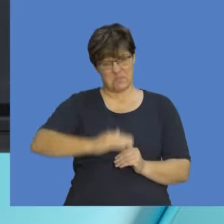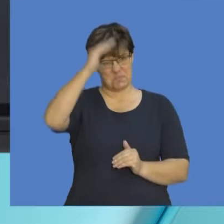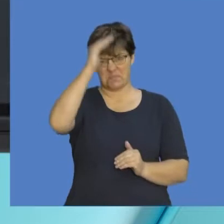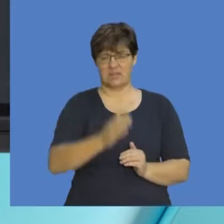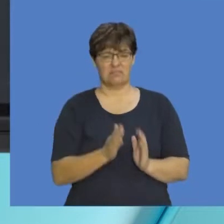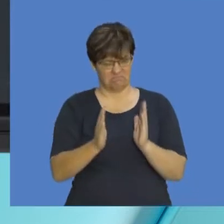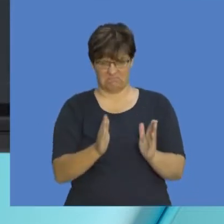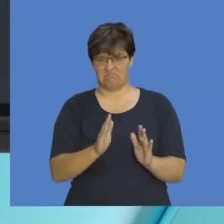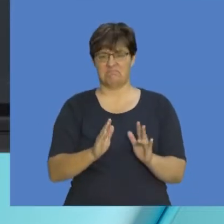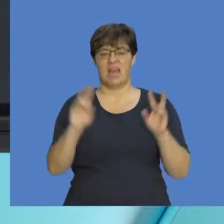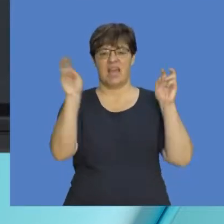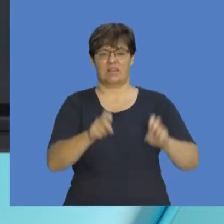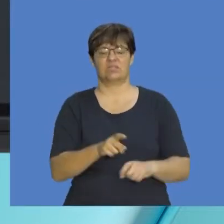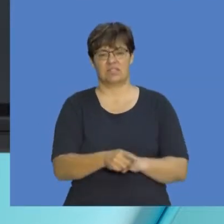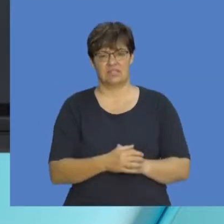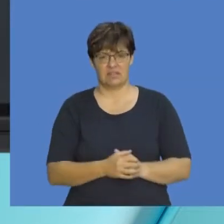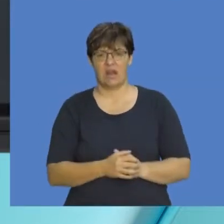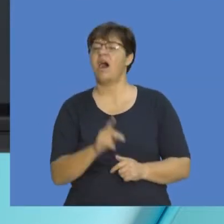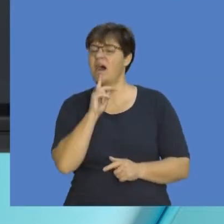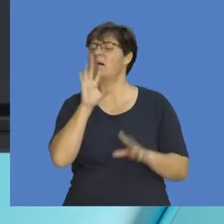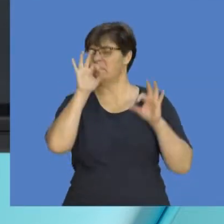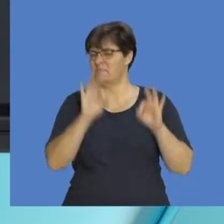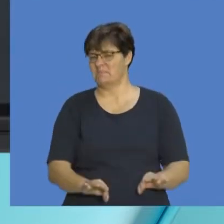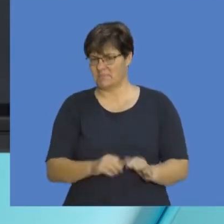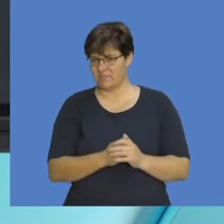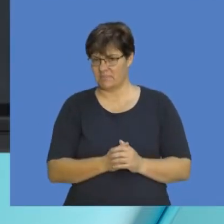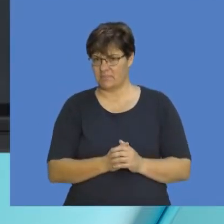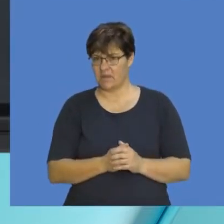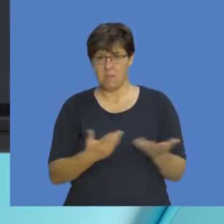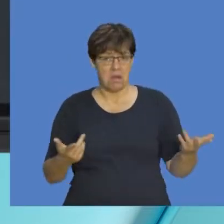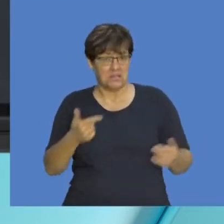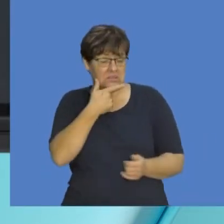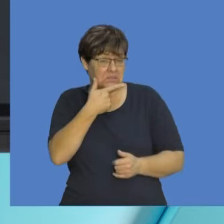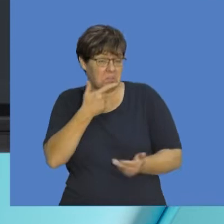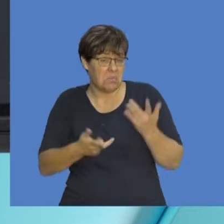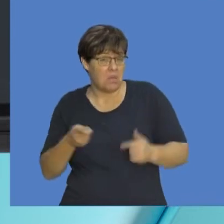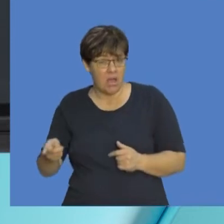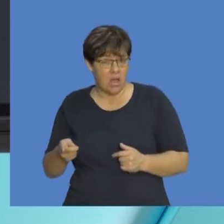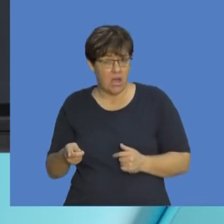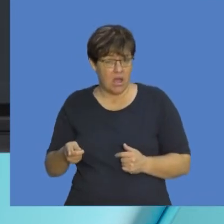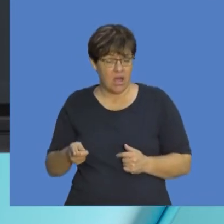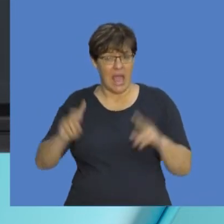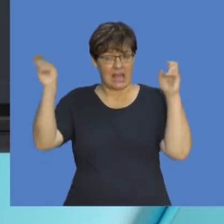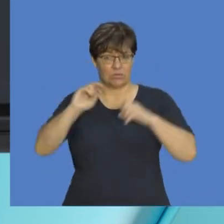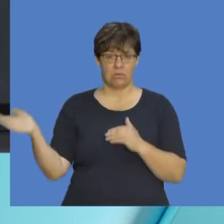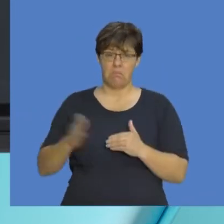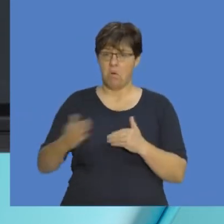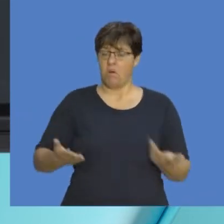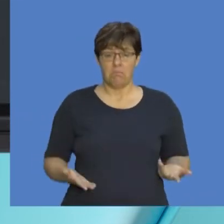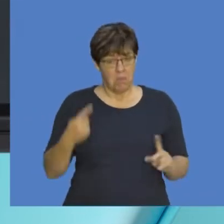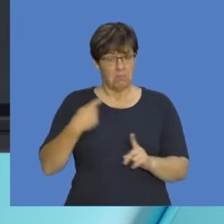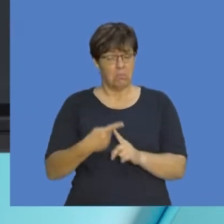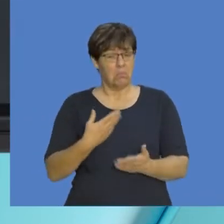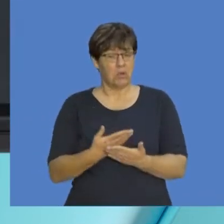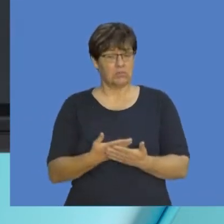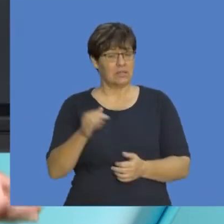in terms of using electricity, then I can conclude that. But what if in December people are using more electricity, which is